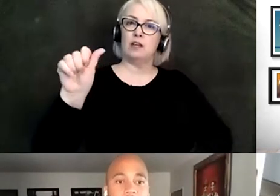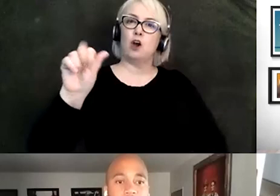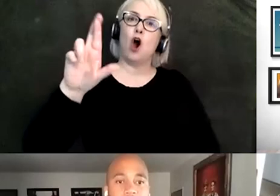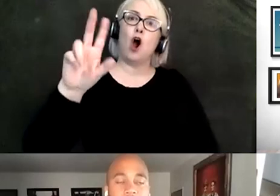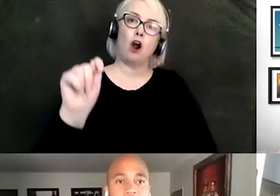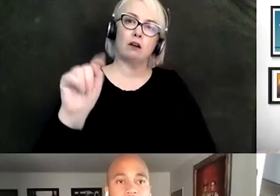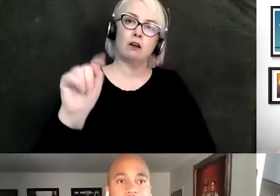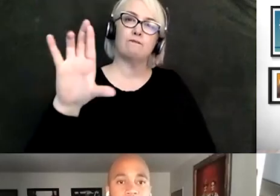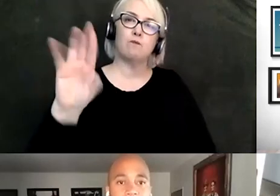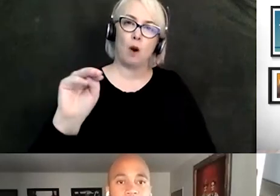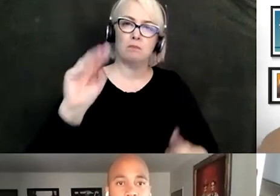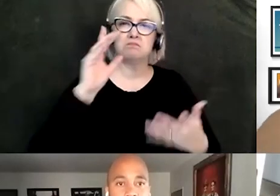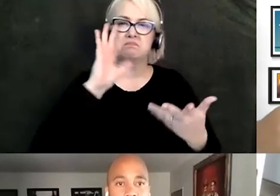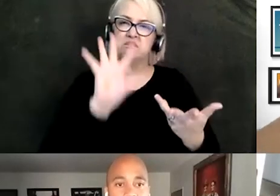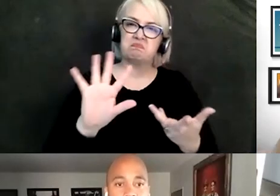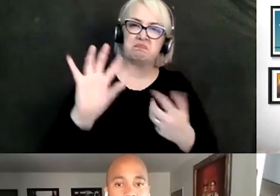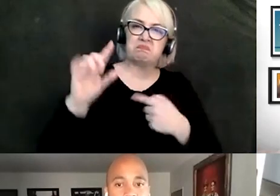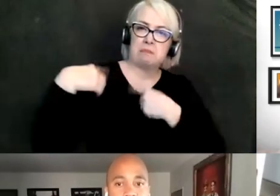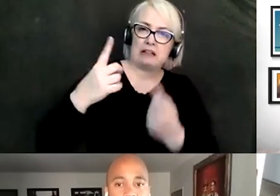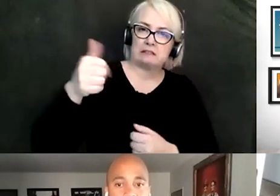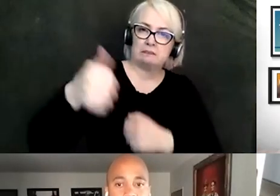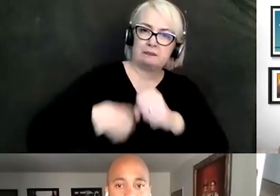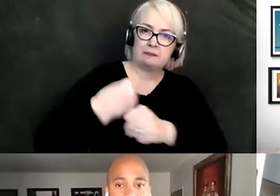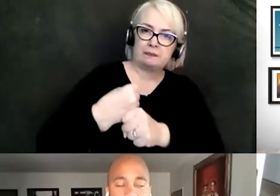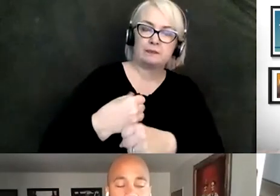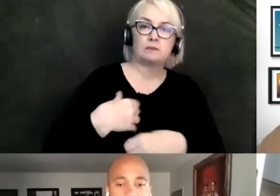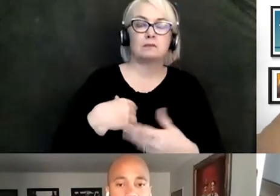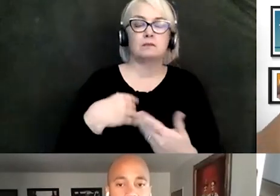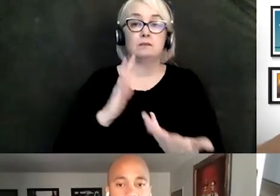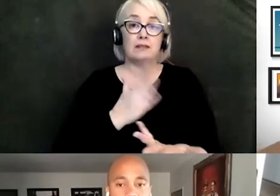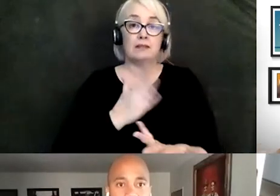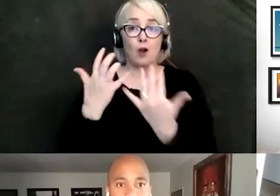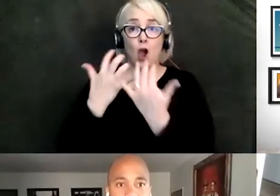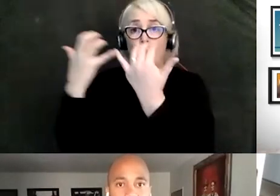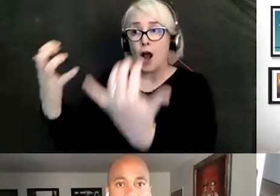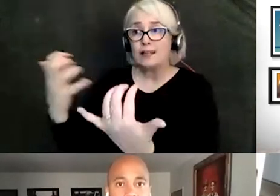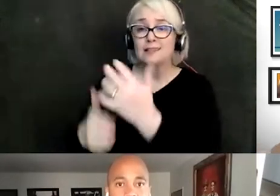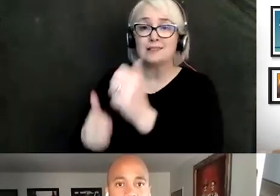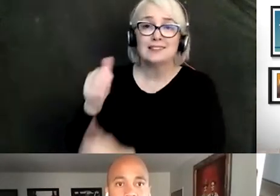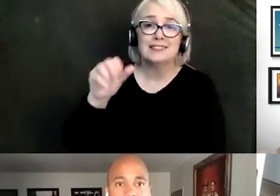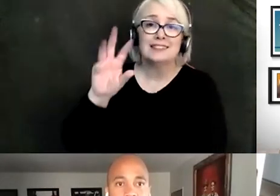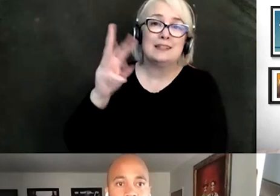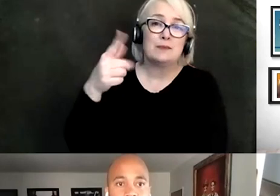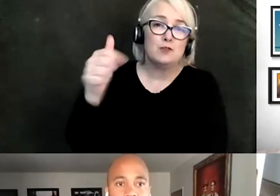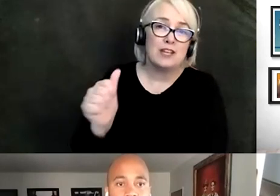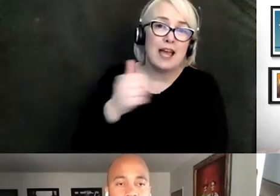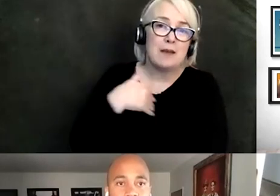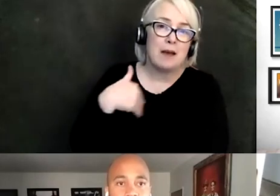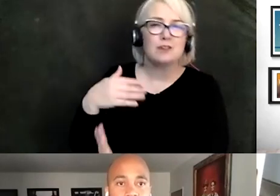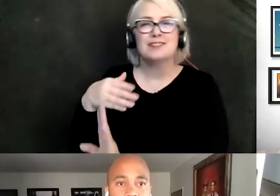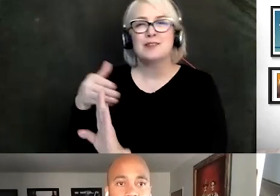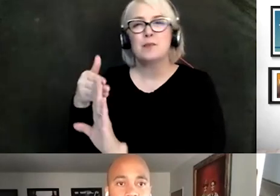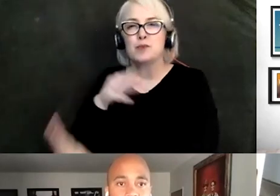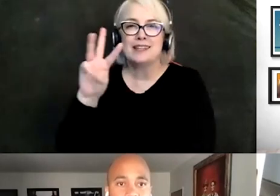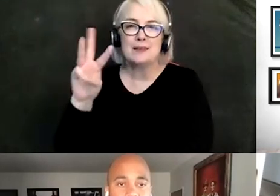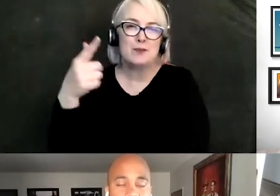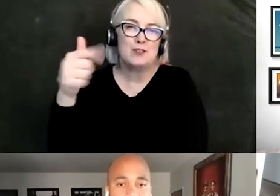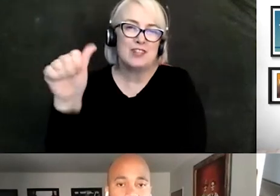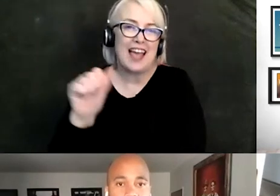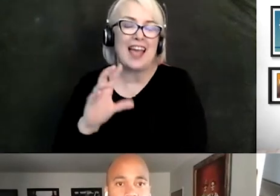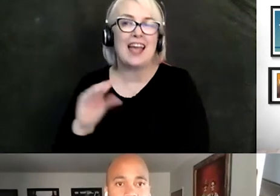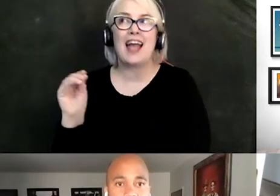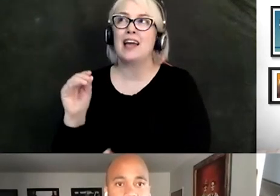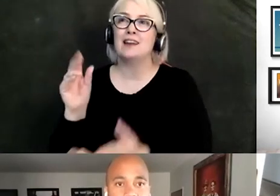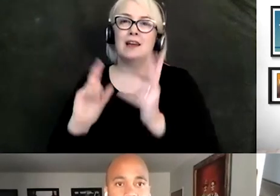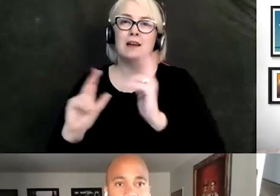decade. And I think our audience here consists of, you know, WGA members, pre WGA and people who are increasingly drawn